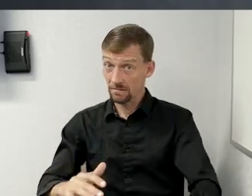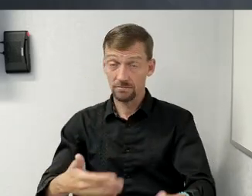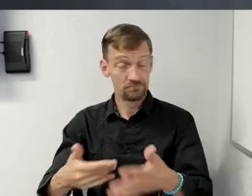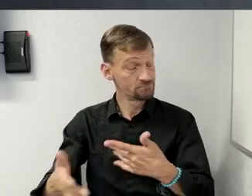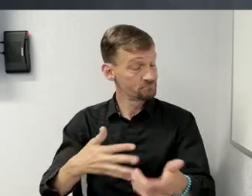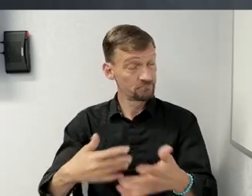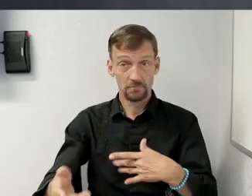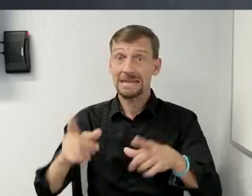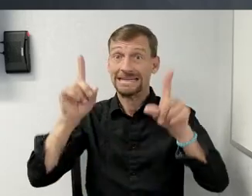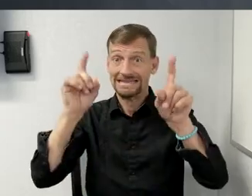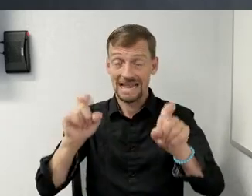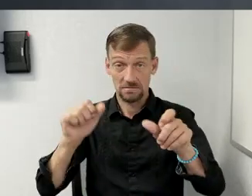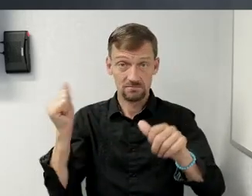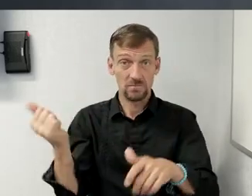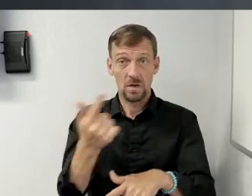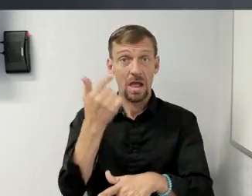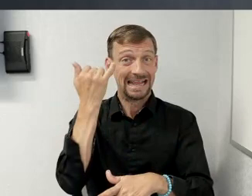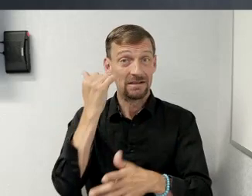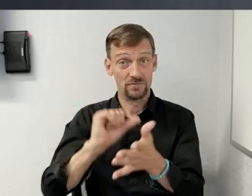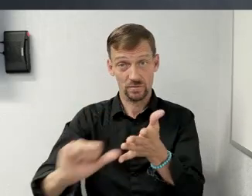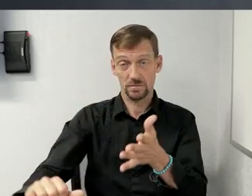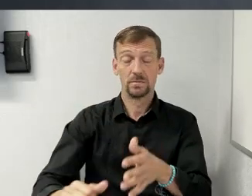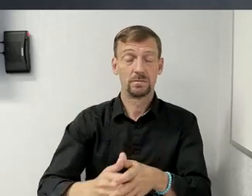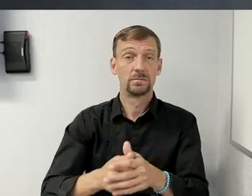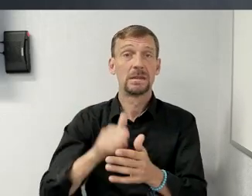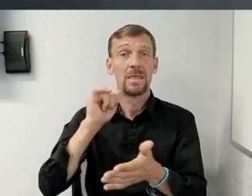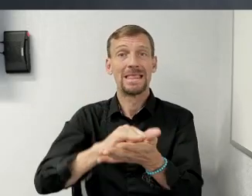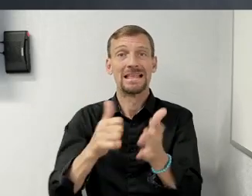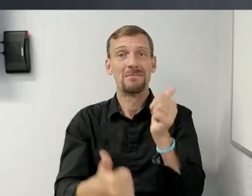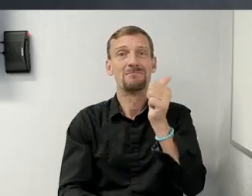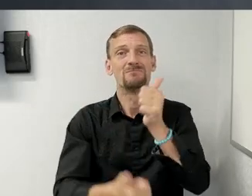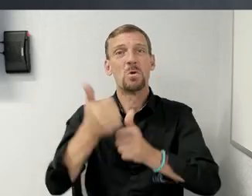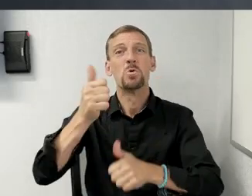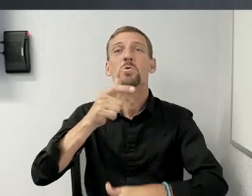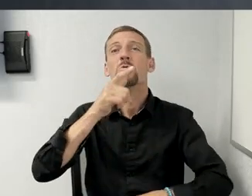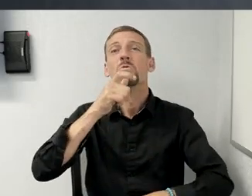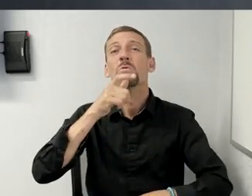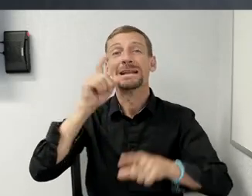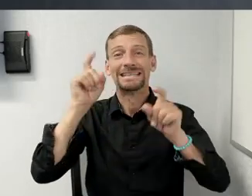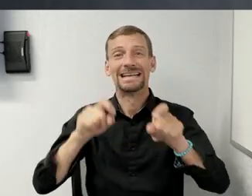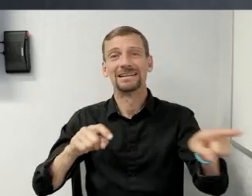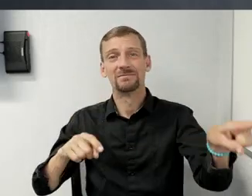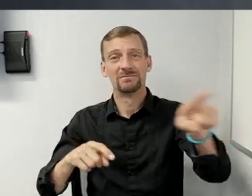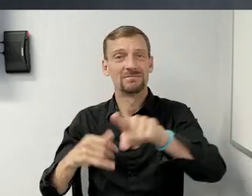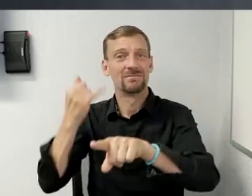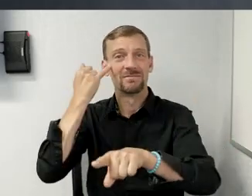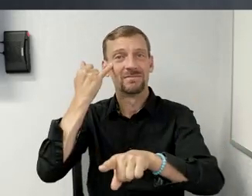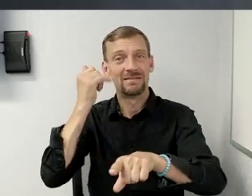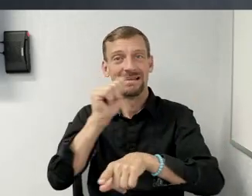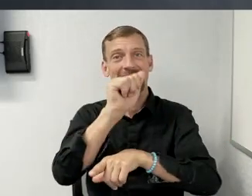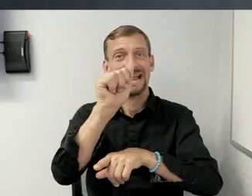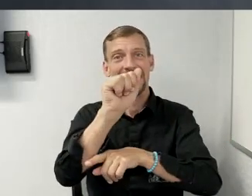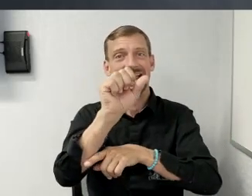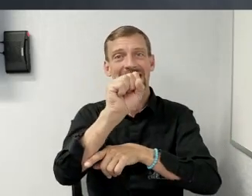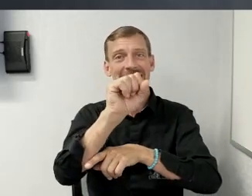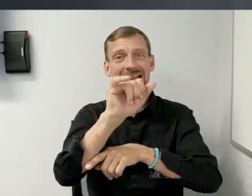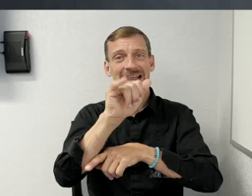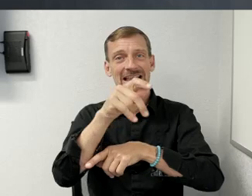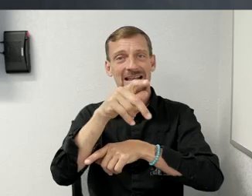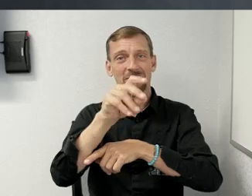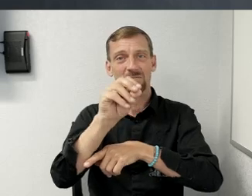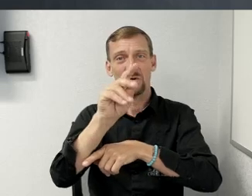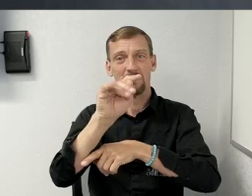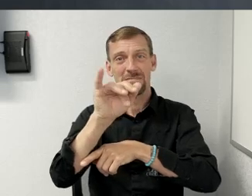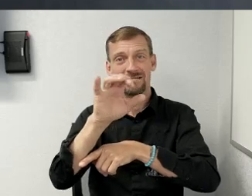the only category of people that we're testing that are asymptomatic. So everybody else, we're